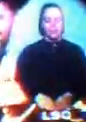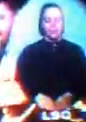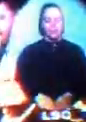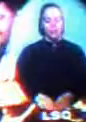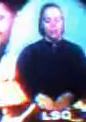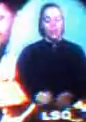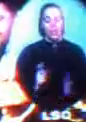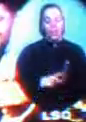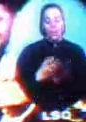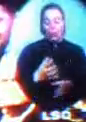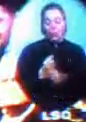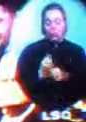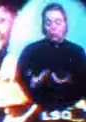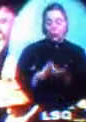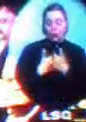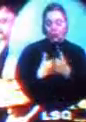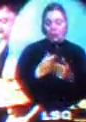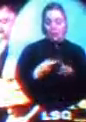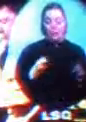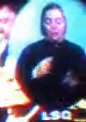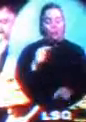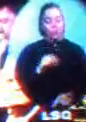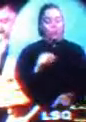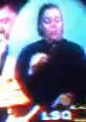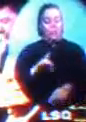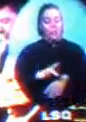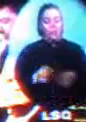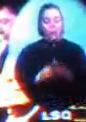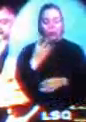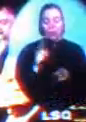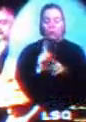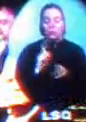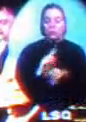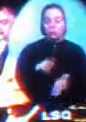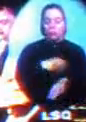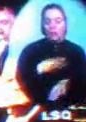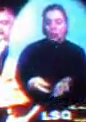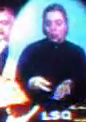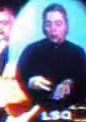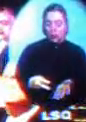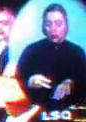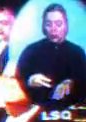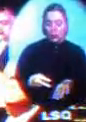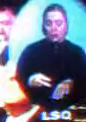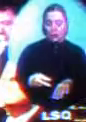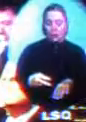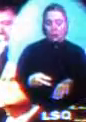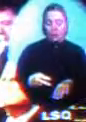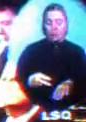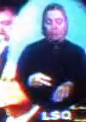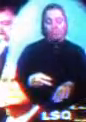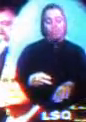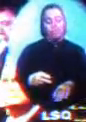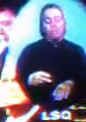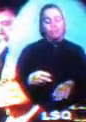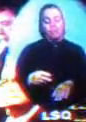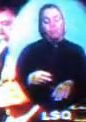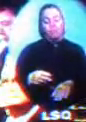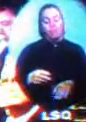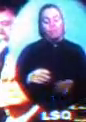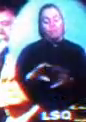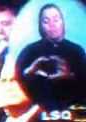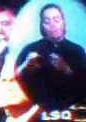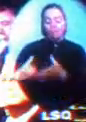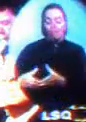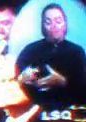The Honourable Honourable Government House Leader. Well, there is an agreement with Newfoundland, Labrador,